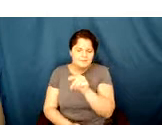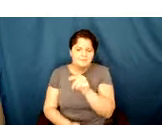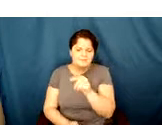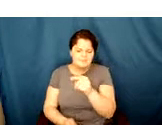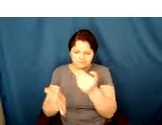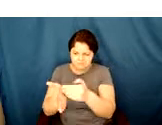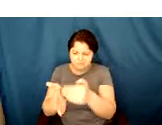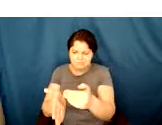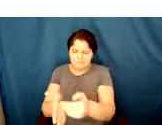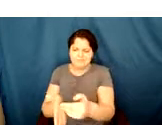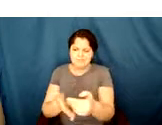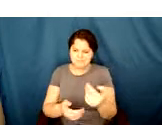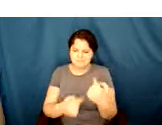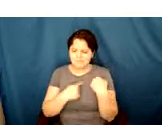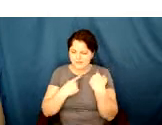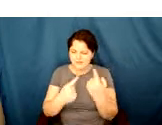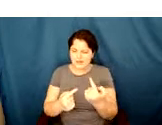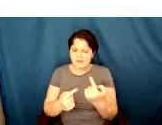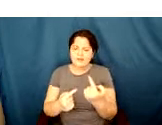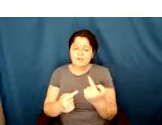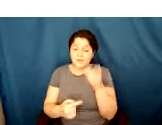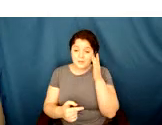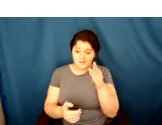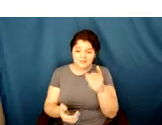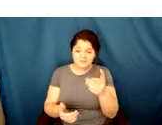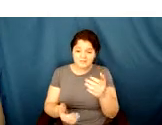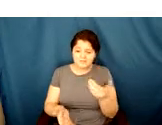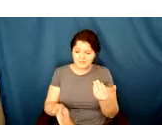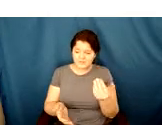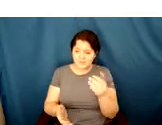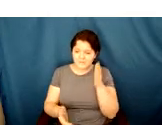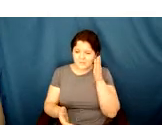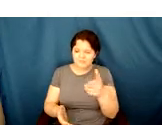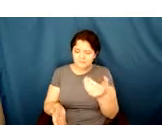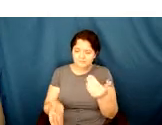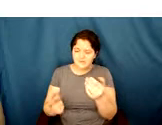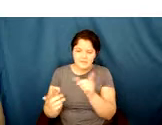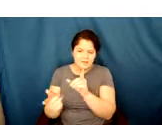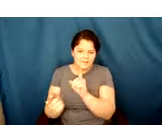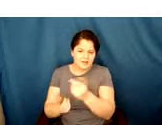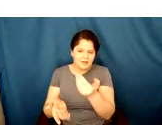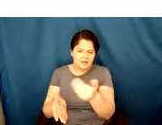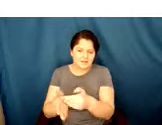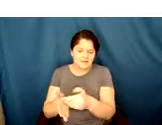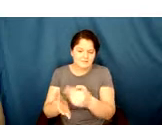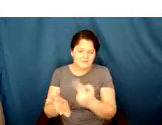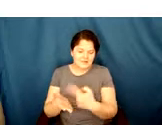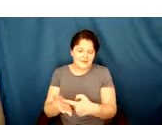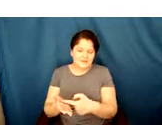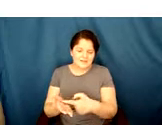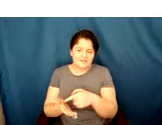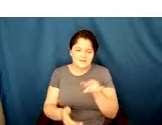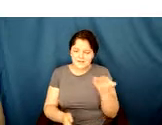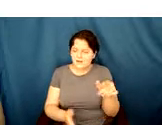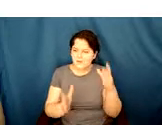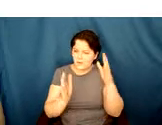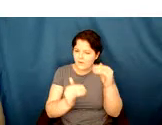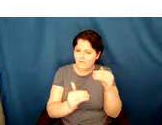and we'll continue to meet with him to provide updates on the project, and hopefully we will get resolution as quickly as